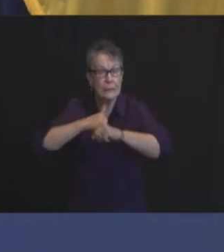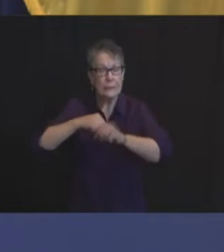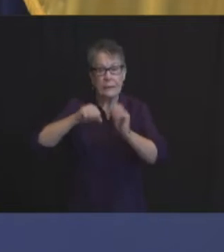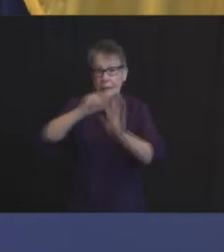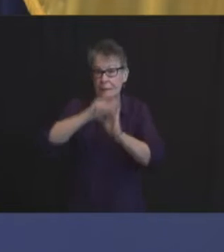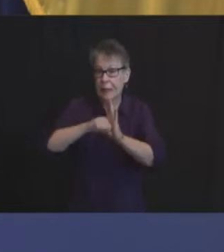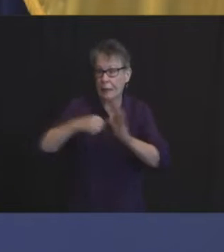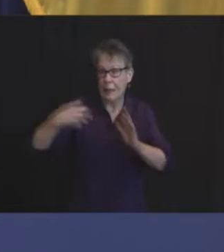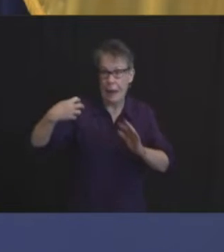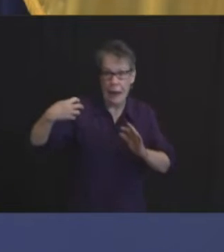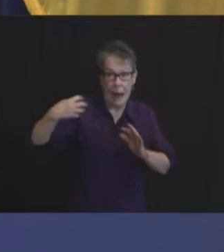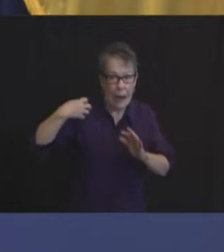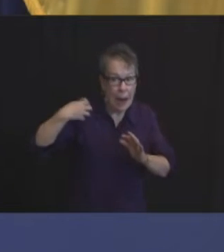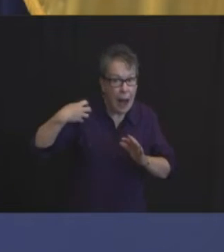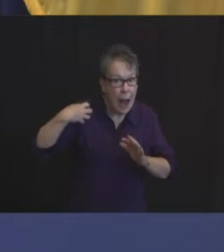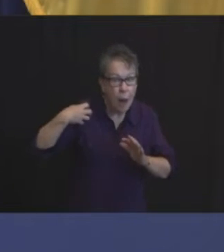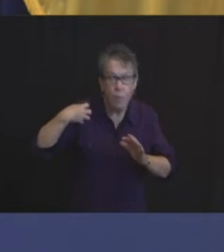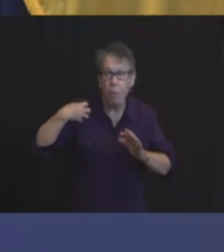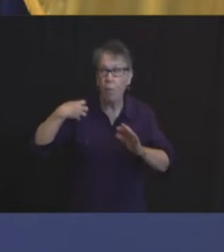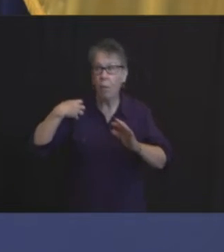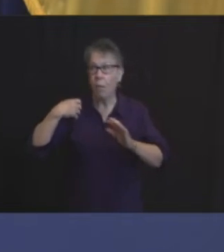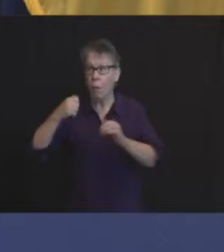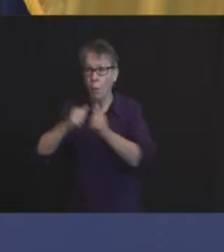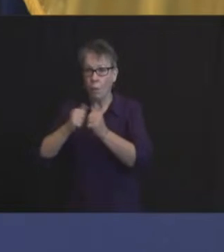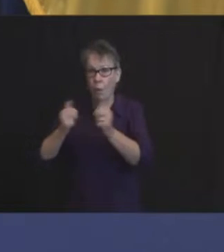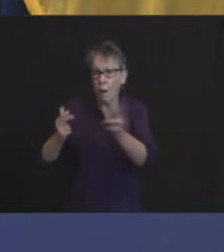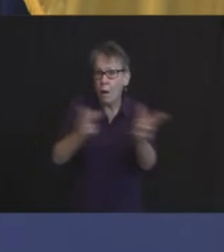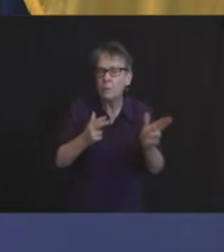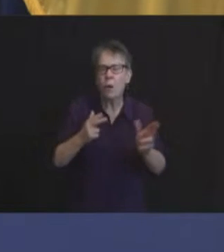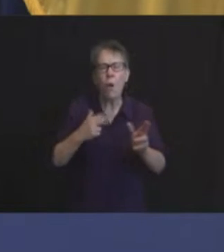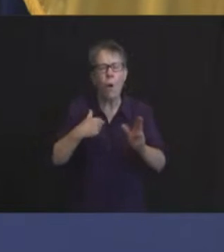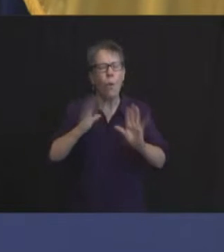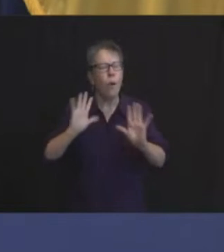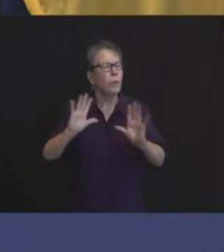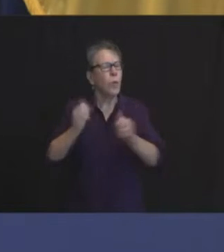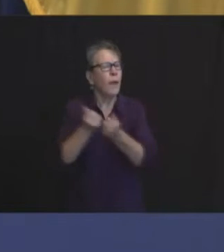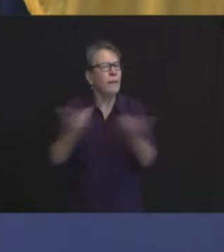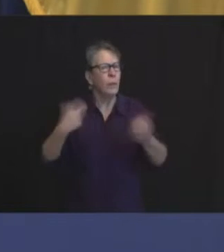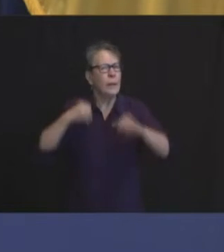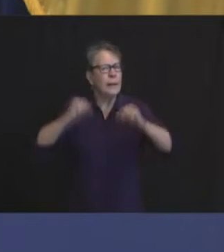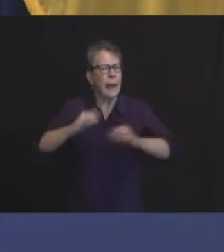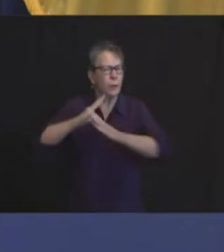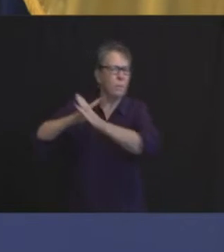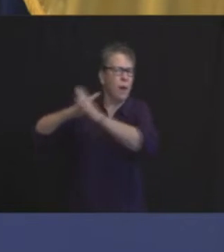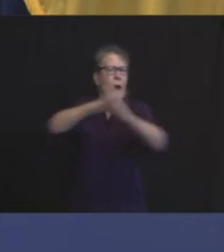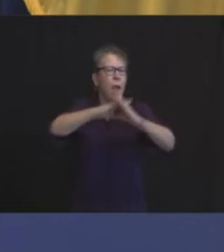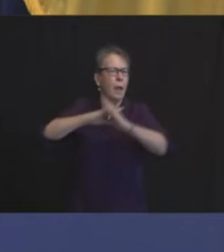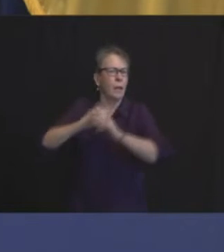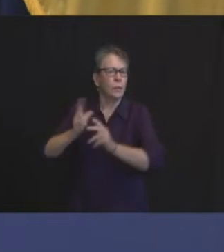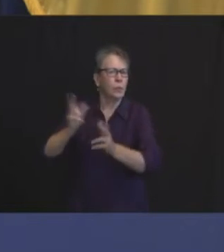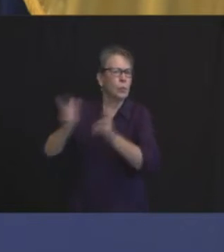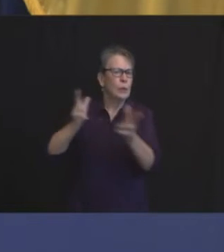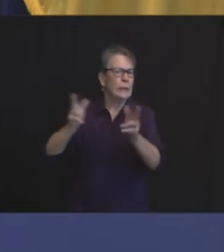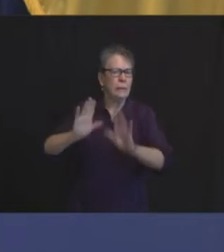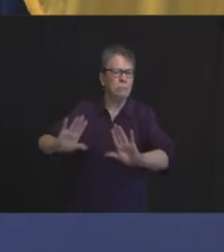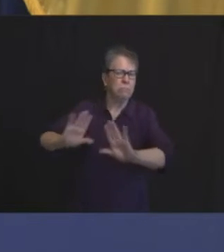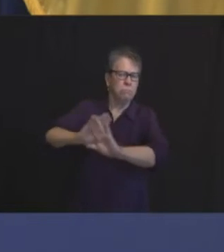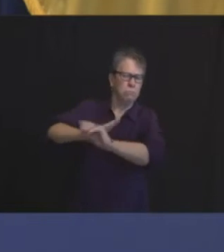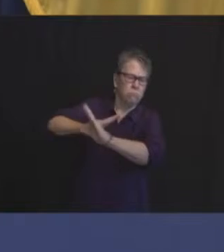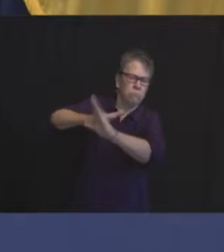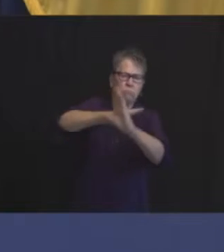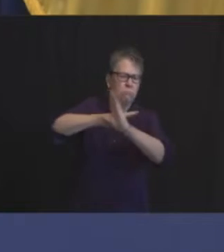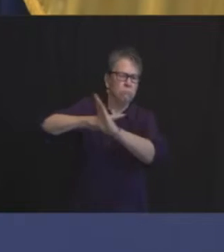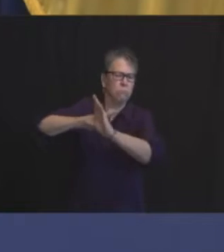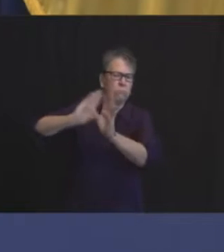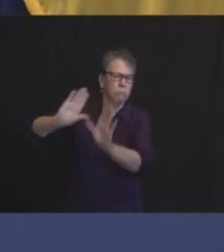necessary. I don't think there's anything more on those 2 questions that I can add to that. New York going to